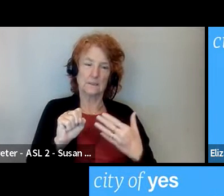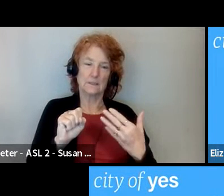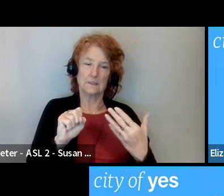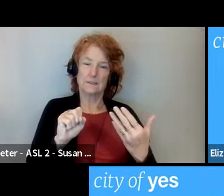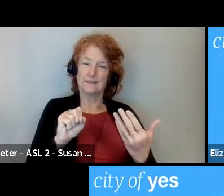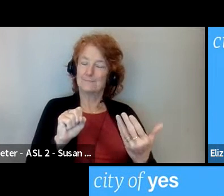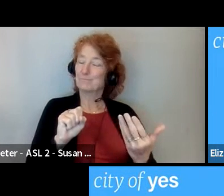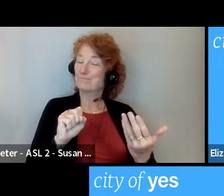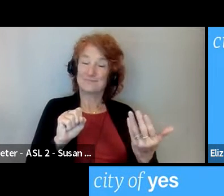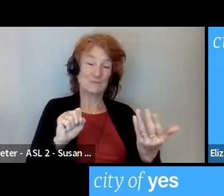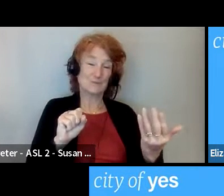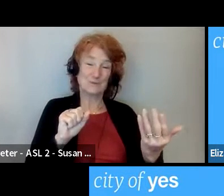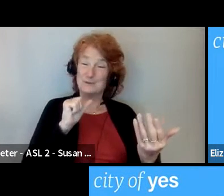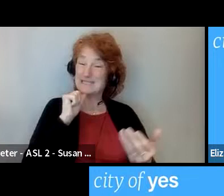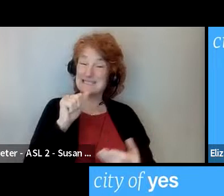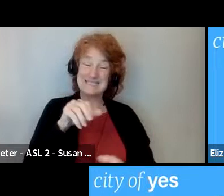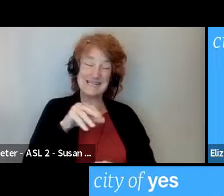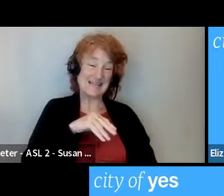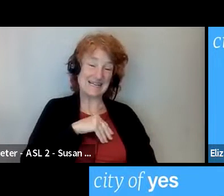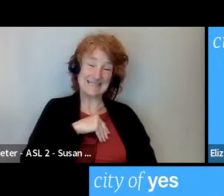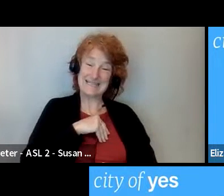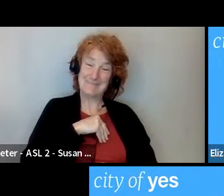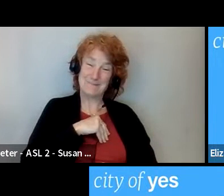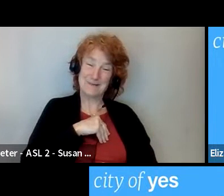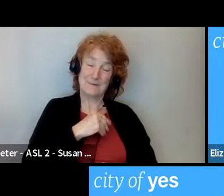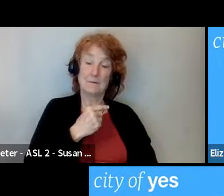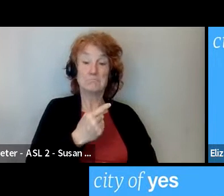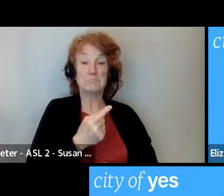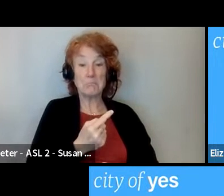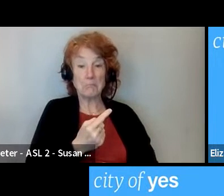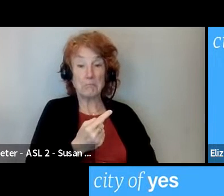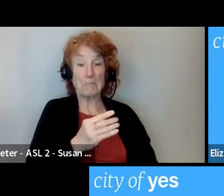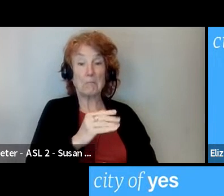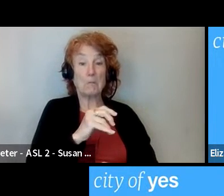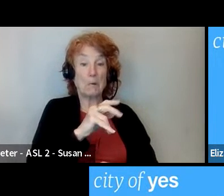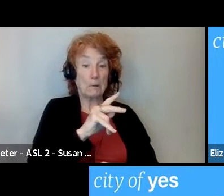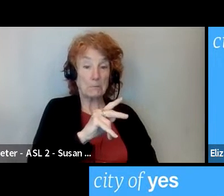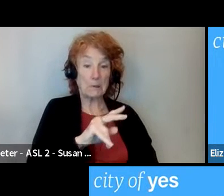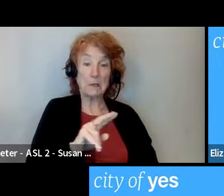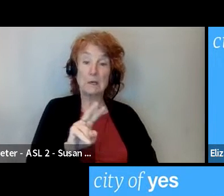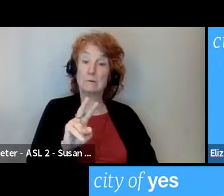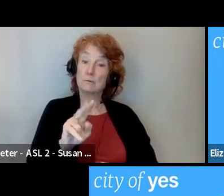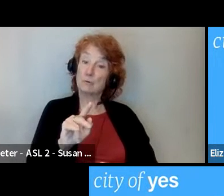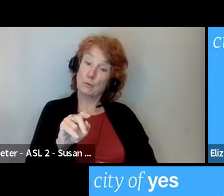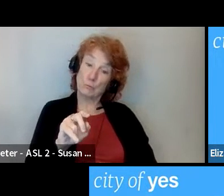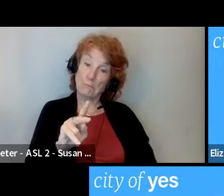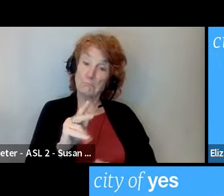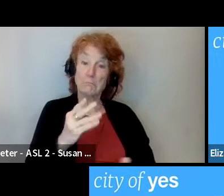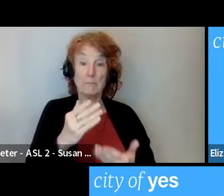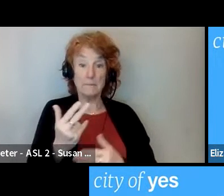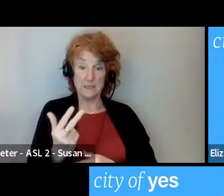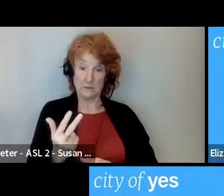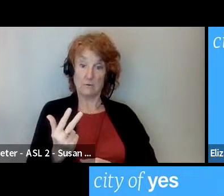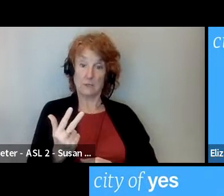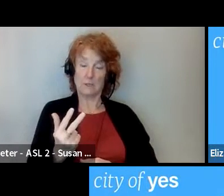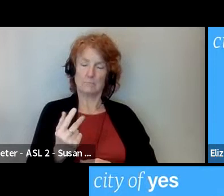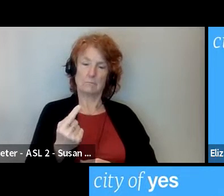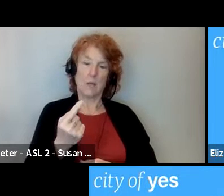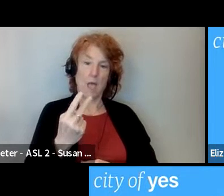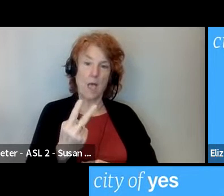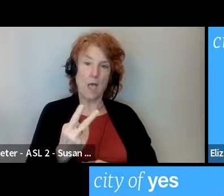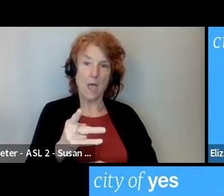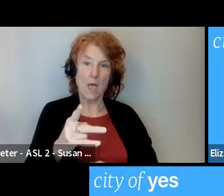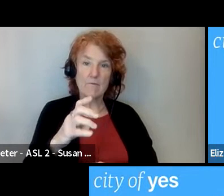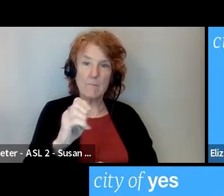it's not acceptable. If you want to do a 1 or 2 block radius around, 3 blocks maybe, fine. A half-mile